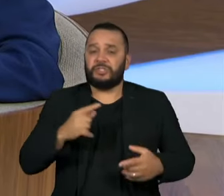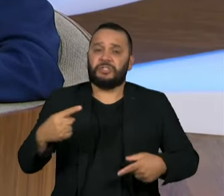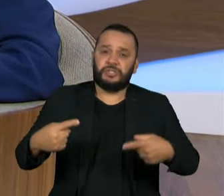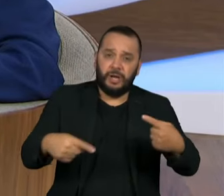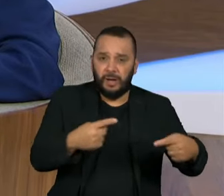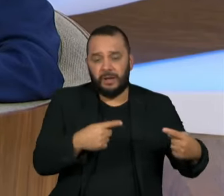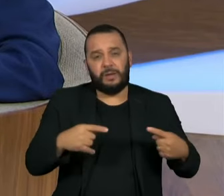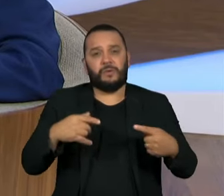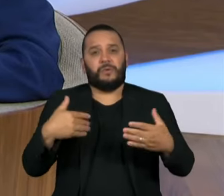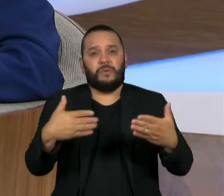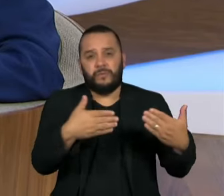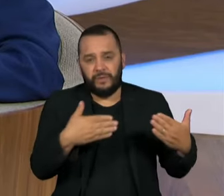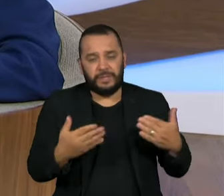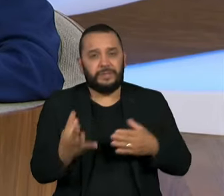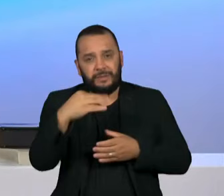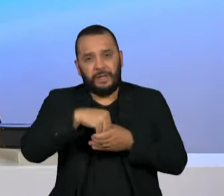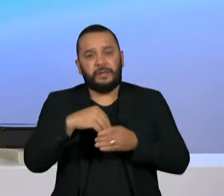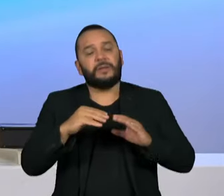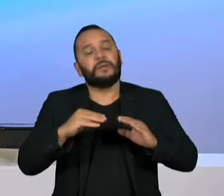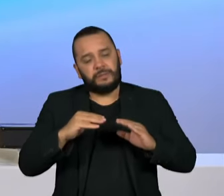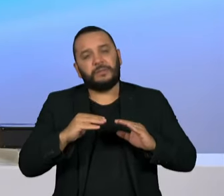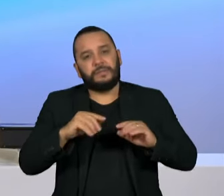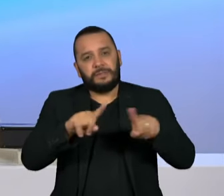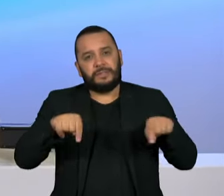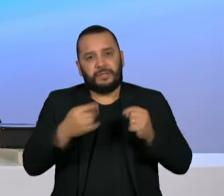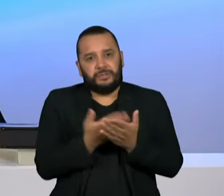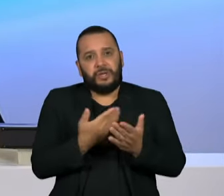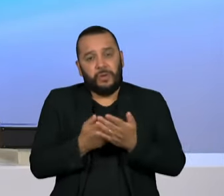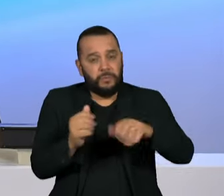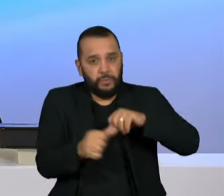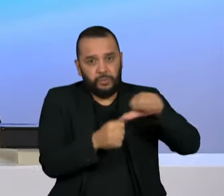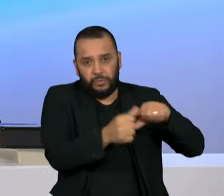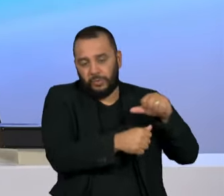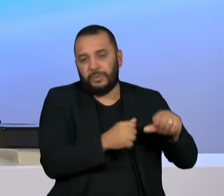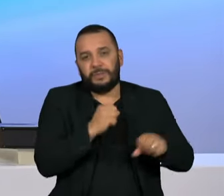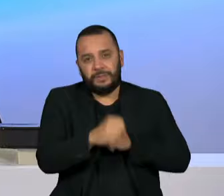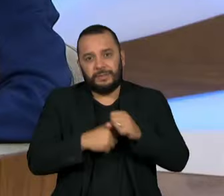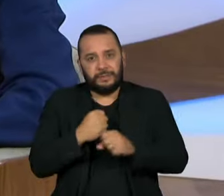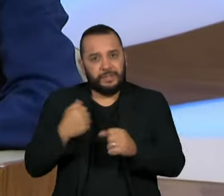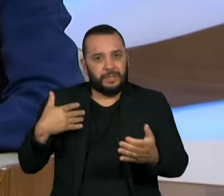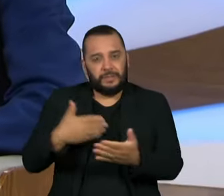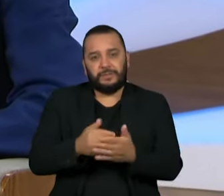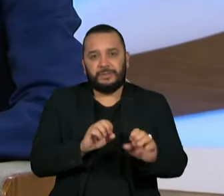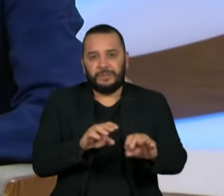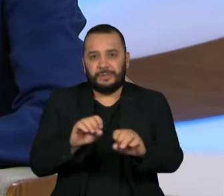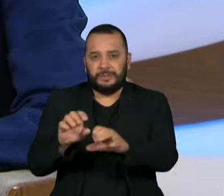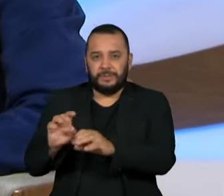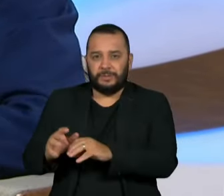cívico dentro da sala de aula mudou nesses anos, décadas de ensino?